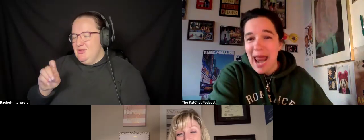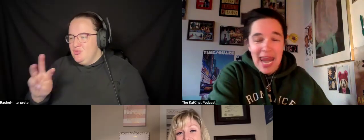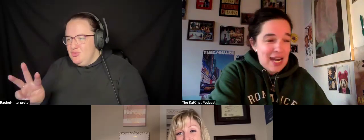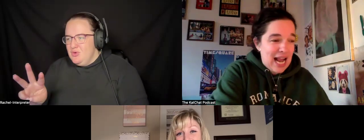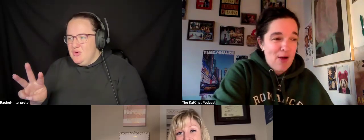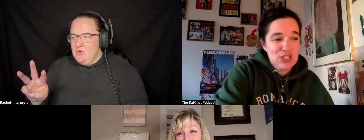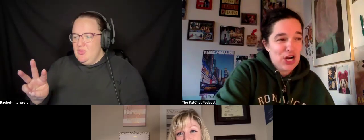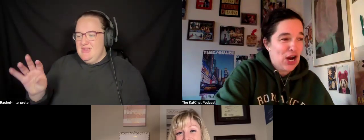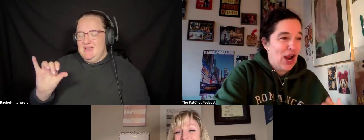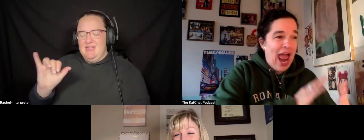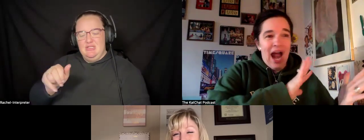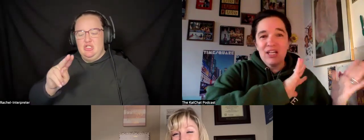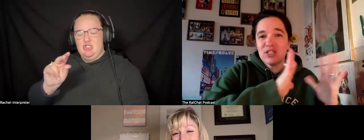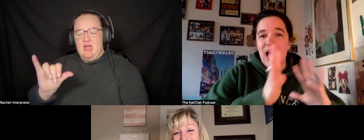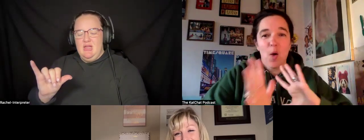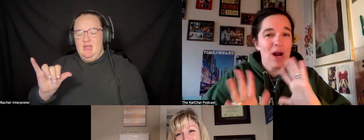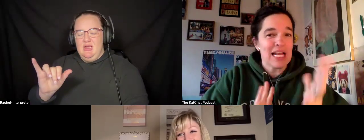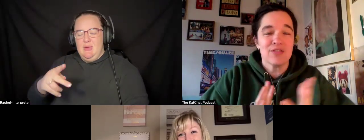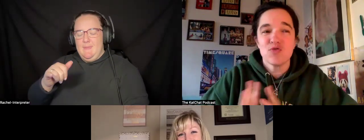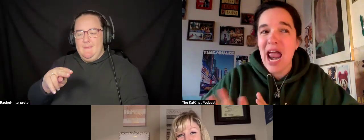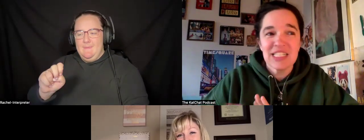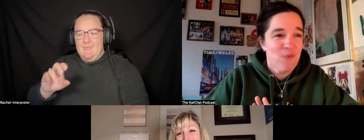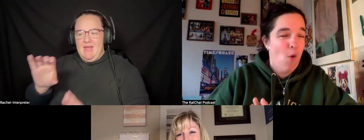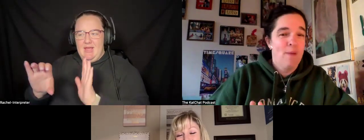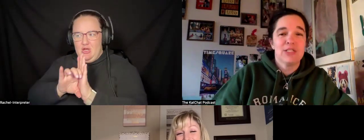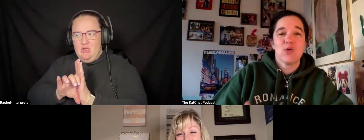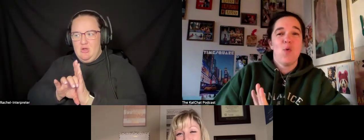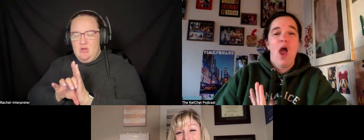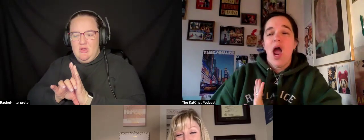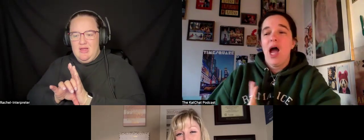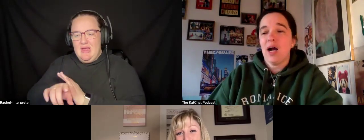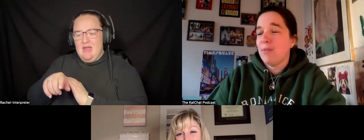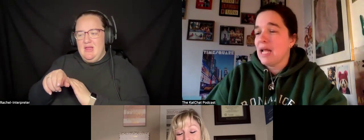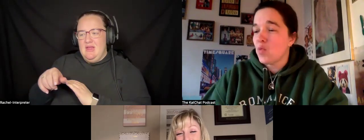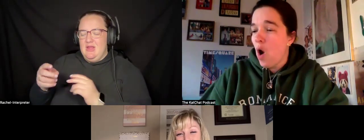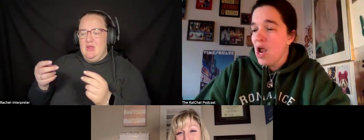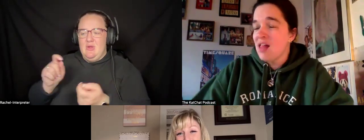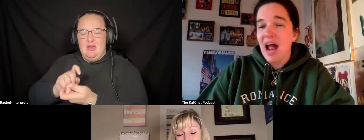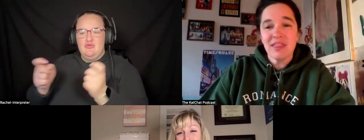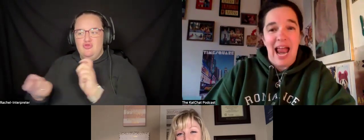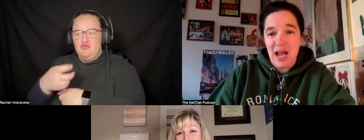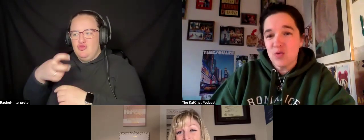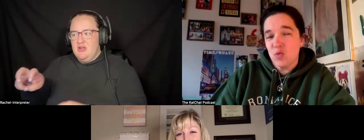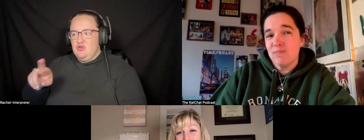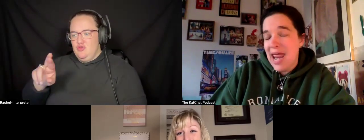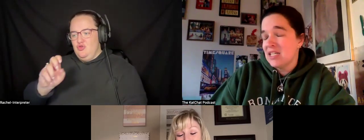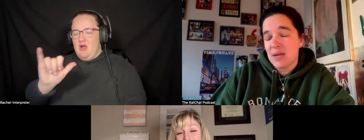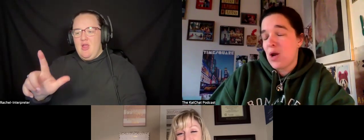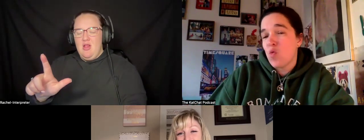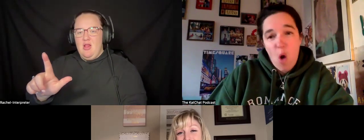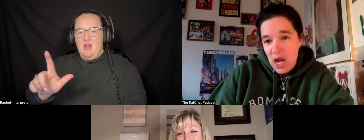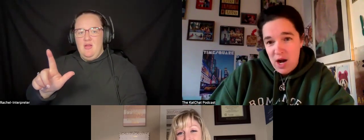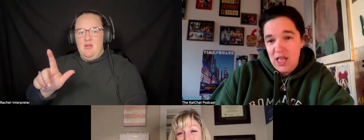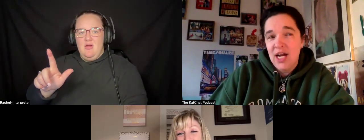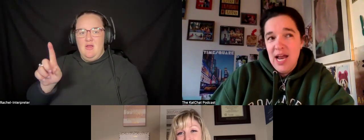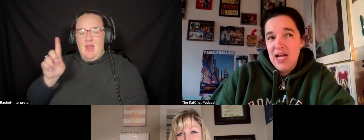Johnny Payne character and I should have quickly transform into a complete warrior. I think Andrew made to